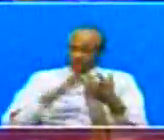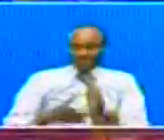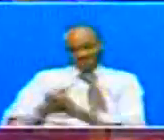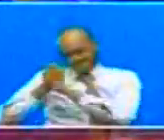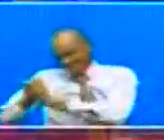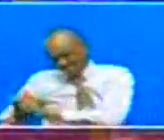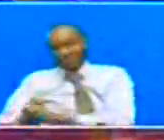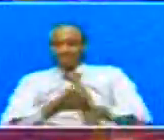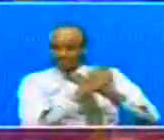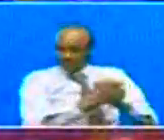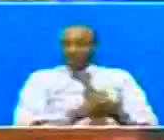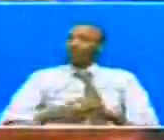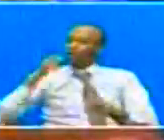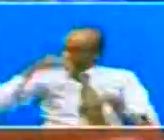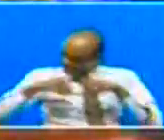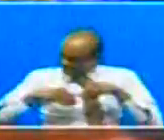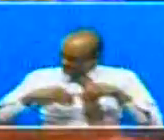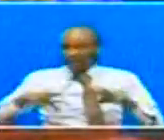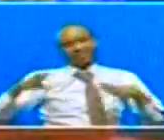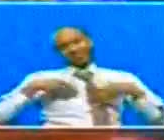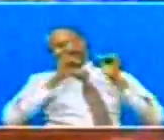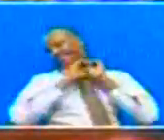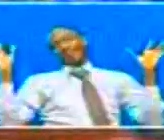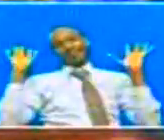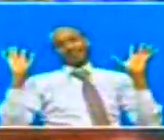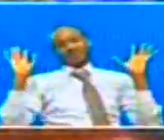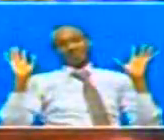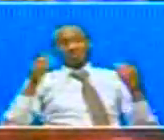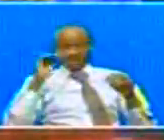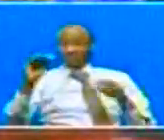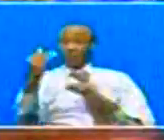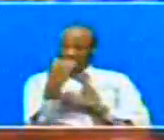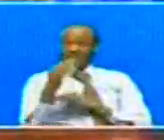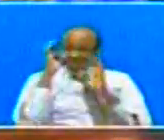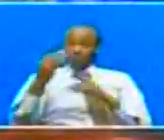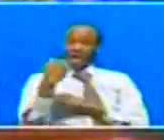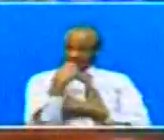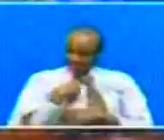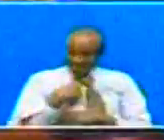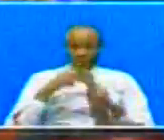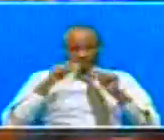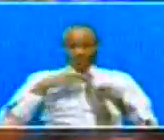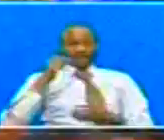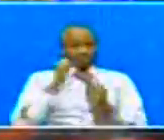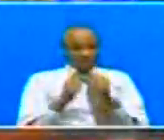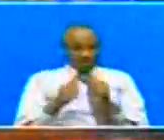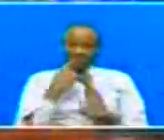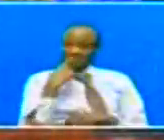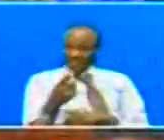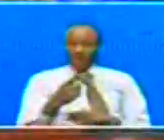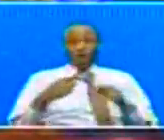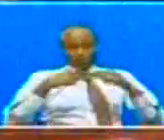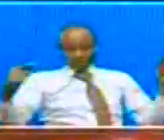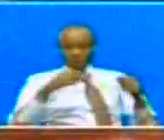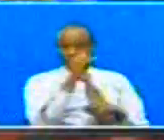each other's hand and to say, on corruption, there is no compromise. If you ask me, Tony, what is your parting word? I would call upon the